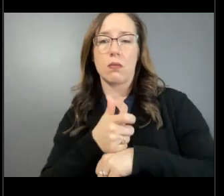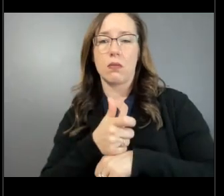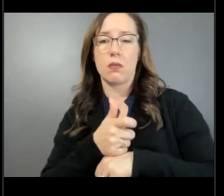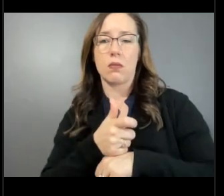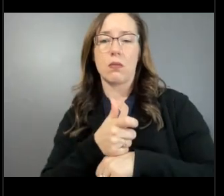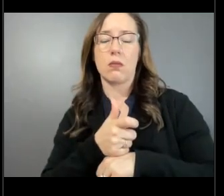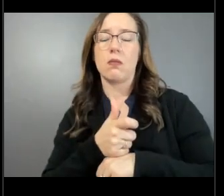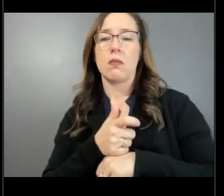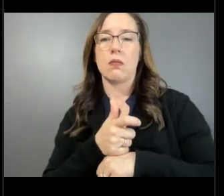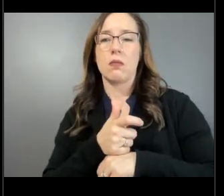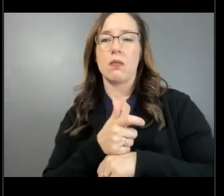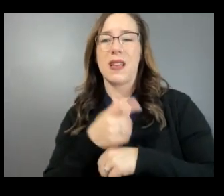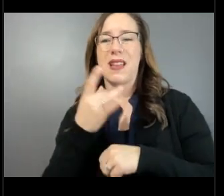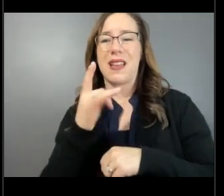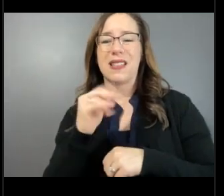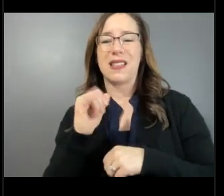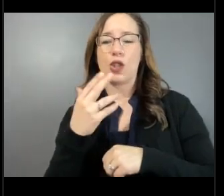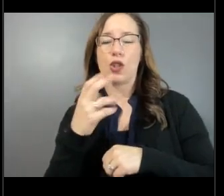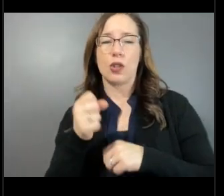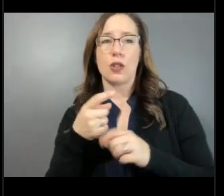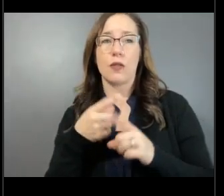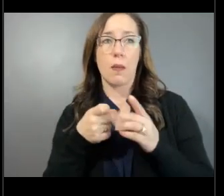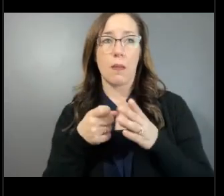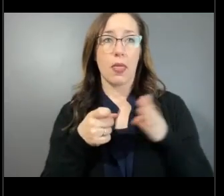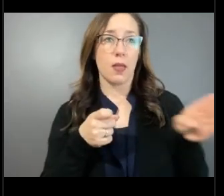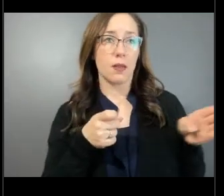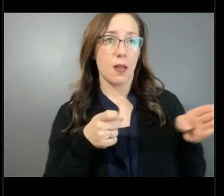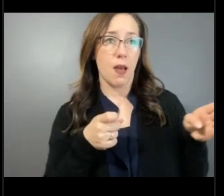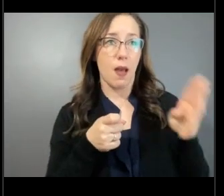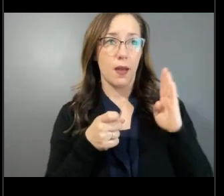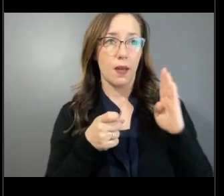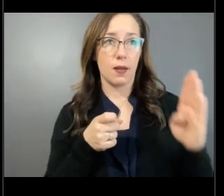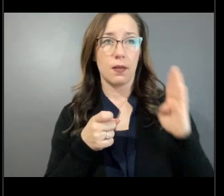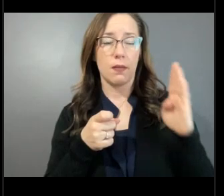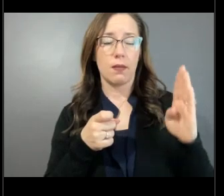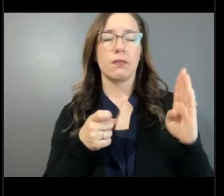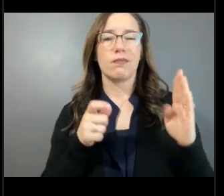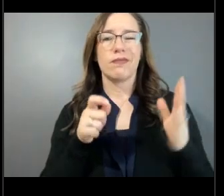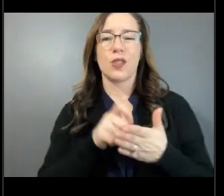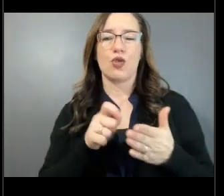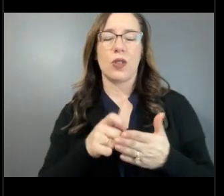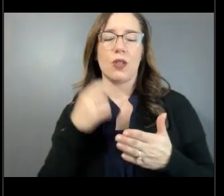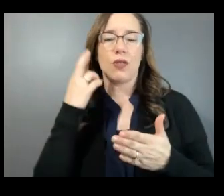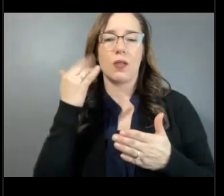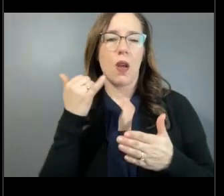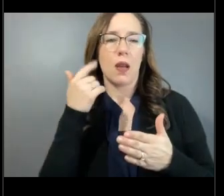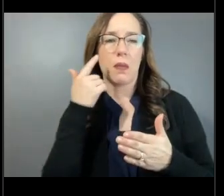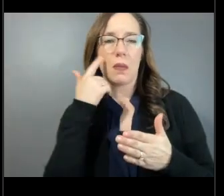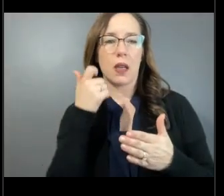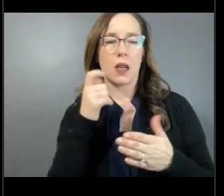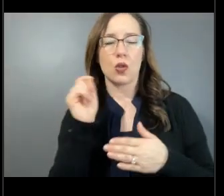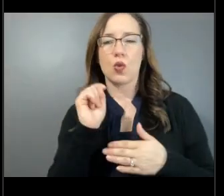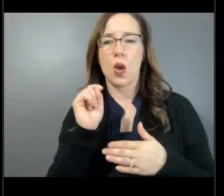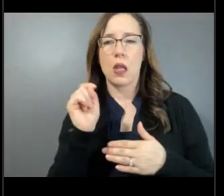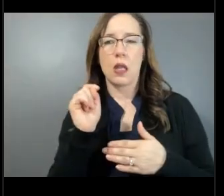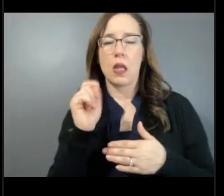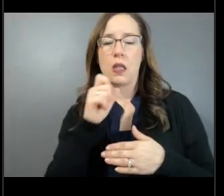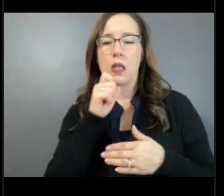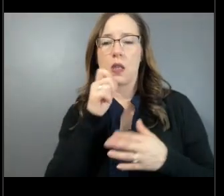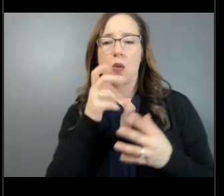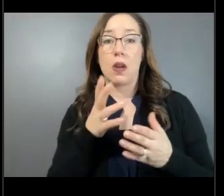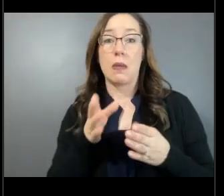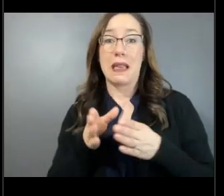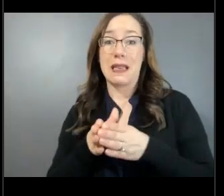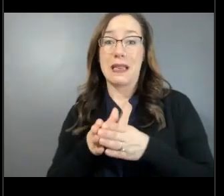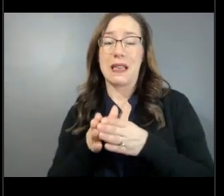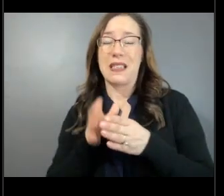18 inches from the sidewall. And that is written that way because the toilet need not to be next to a